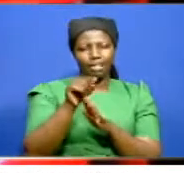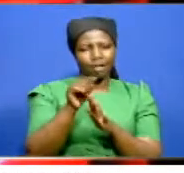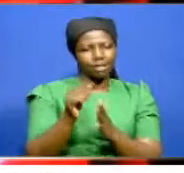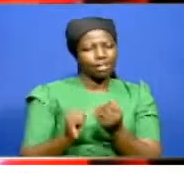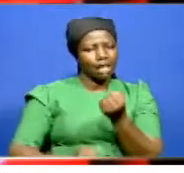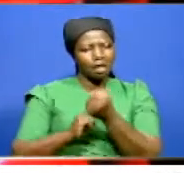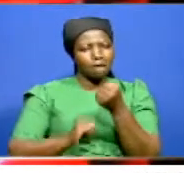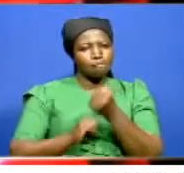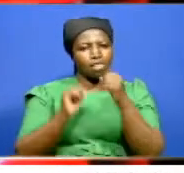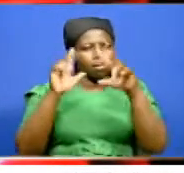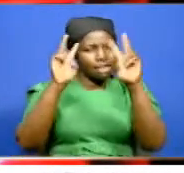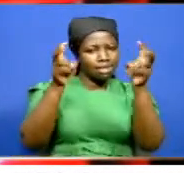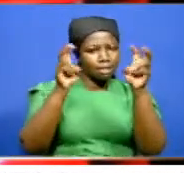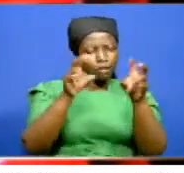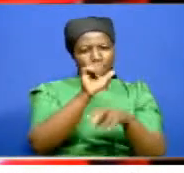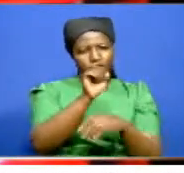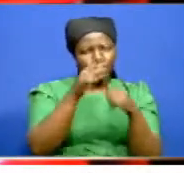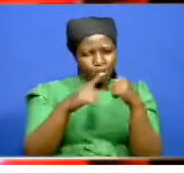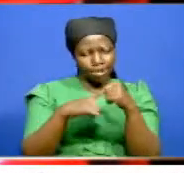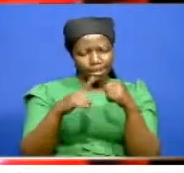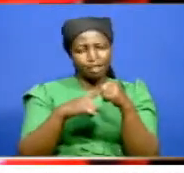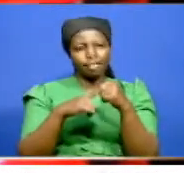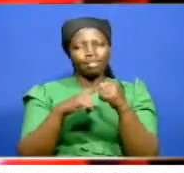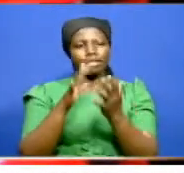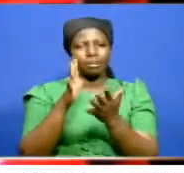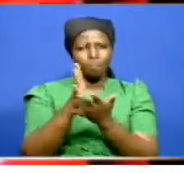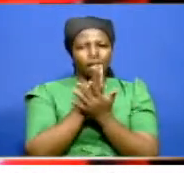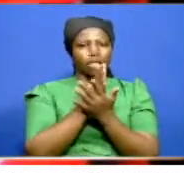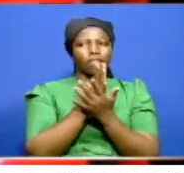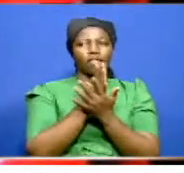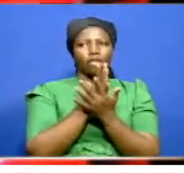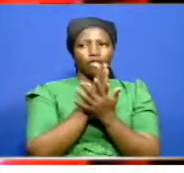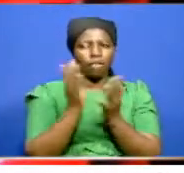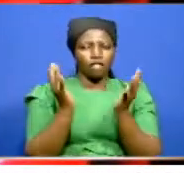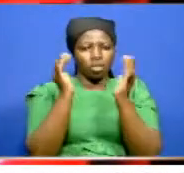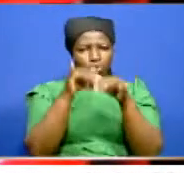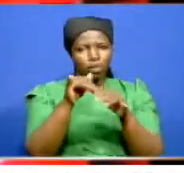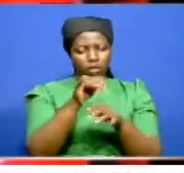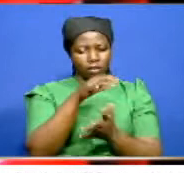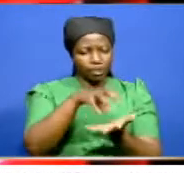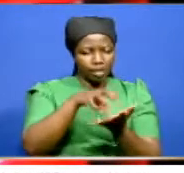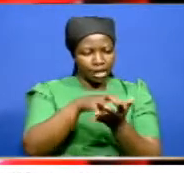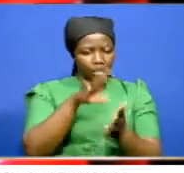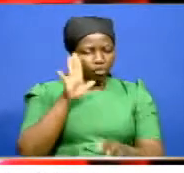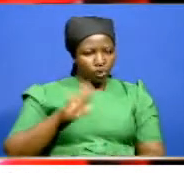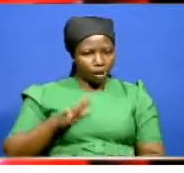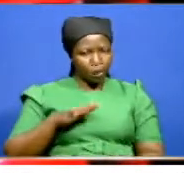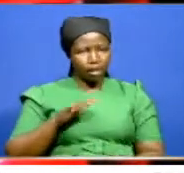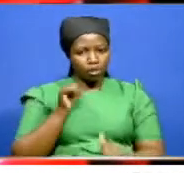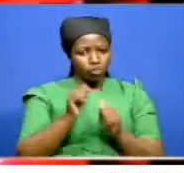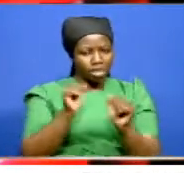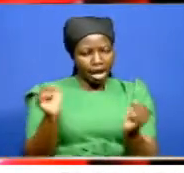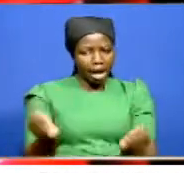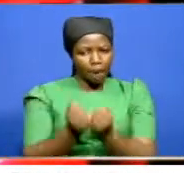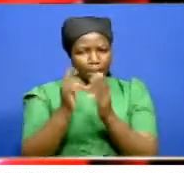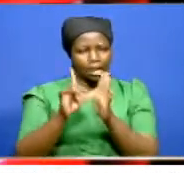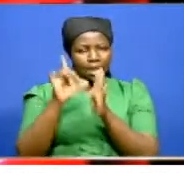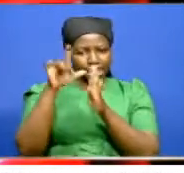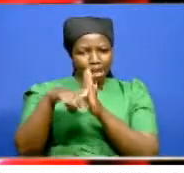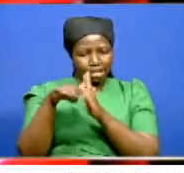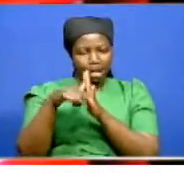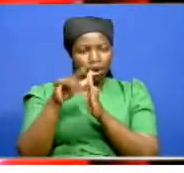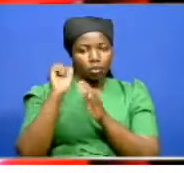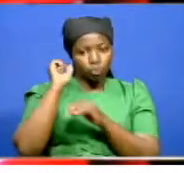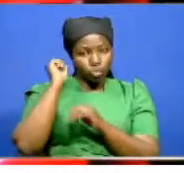of the 65th session of the Commission on the Status of Women, due to be held later in March, on